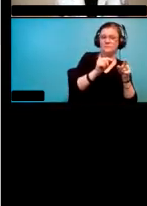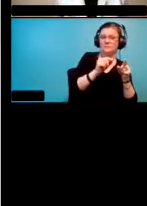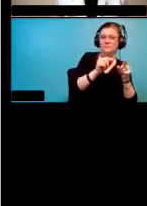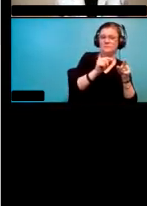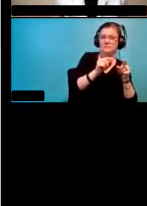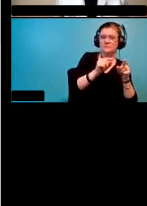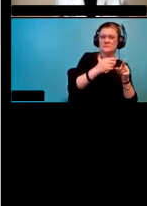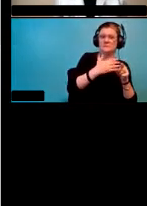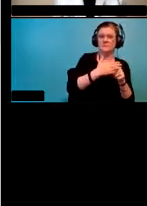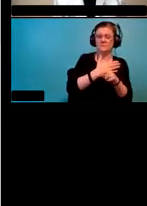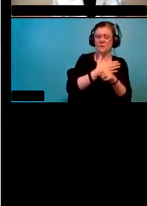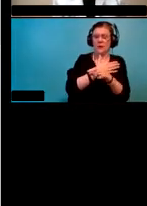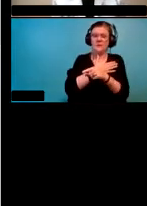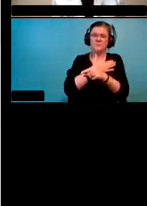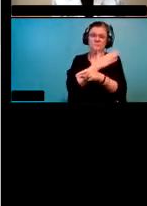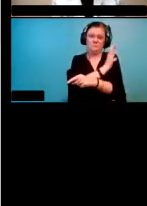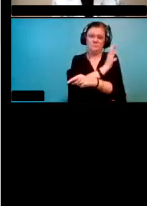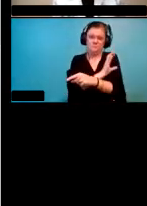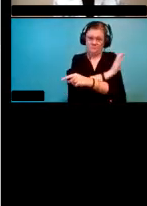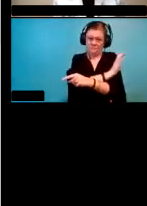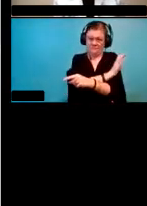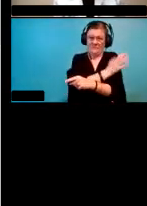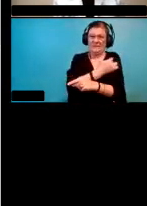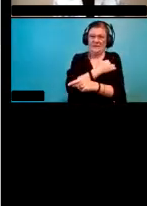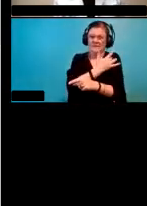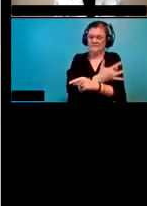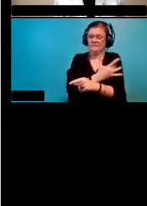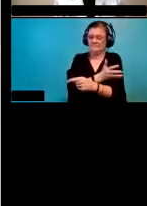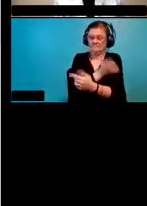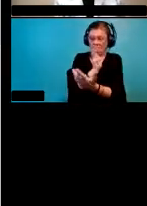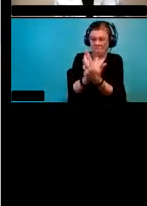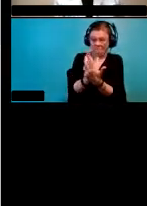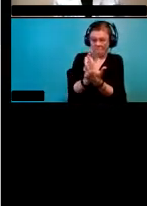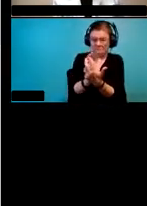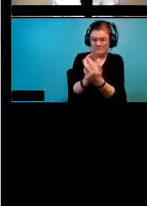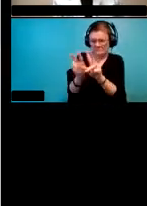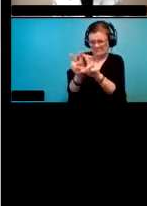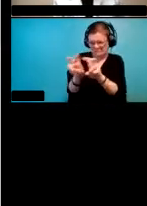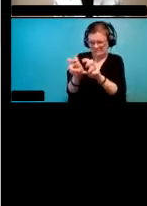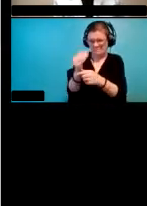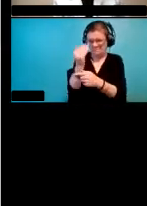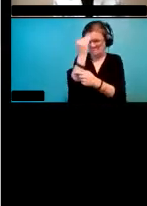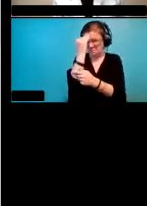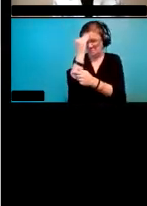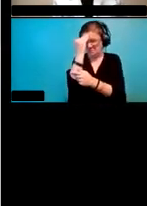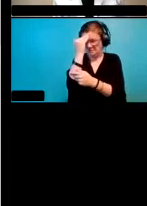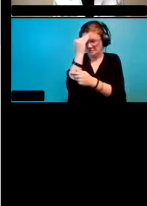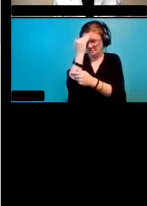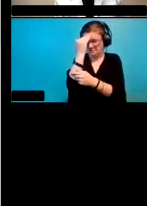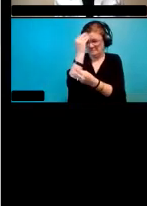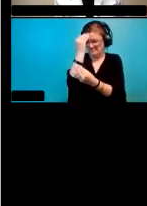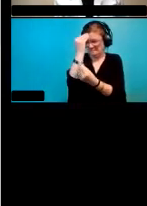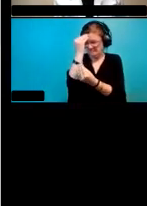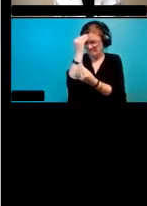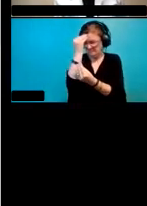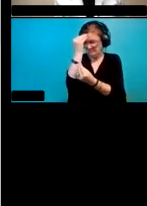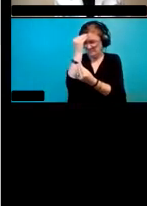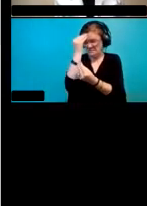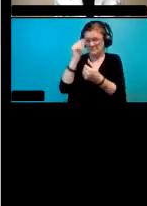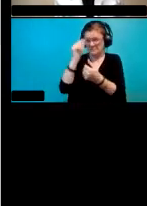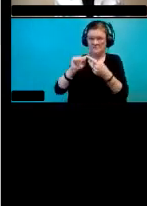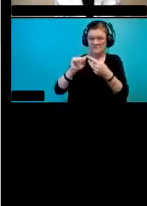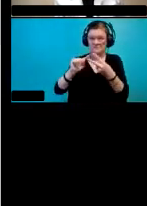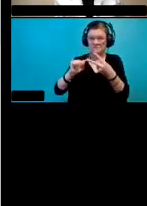my clinic, part of where I start with that is obviously assessing cognition. The other